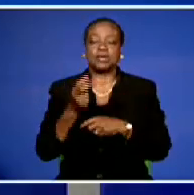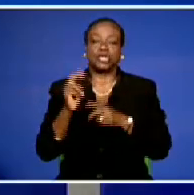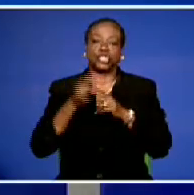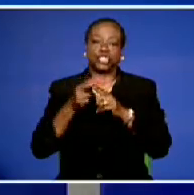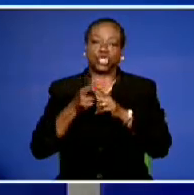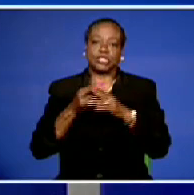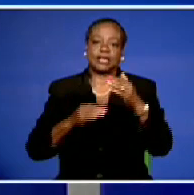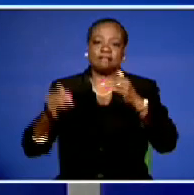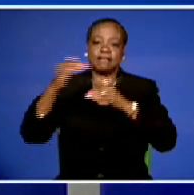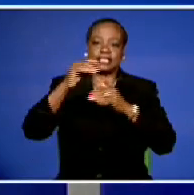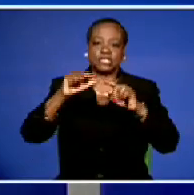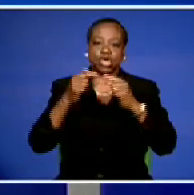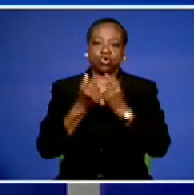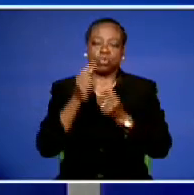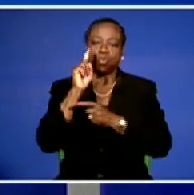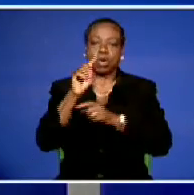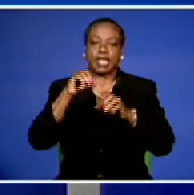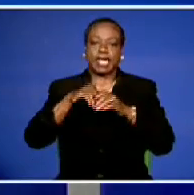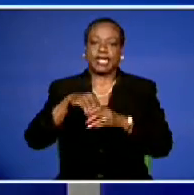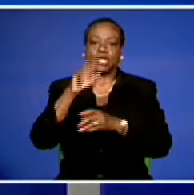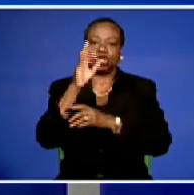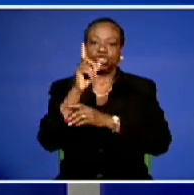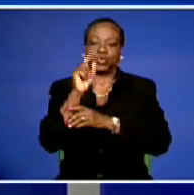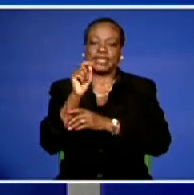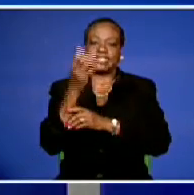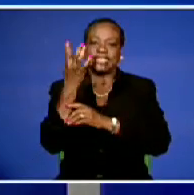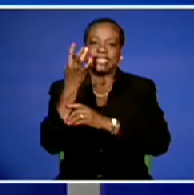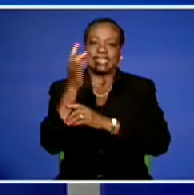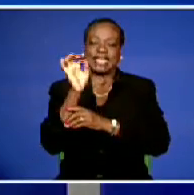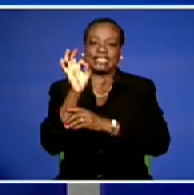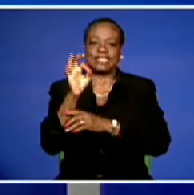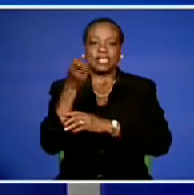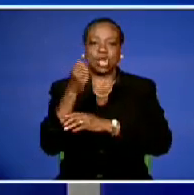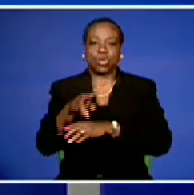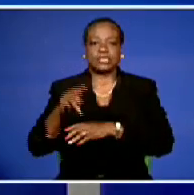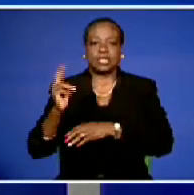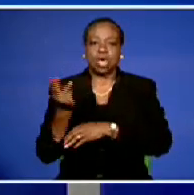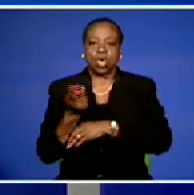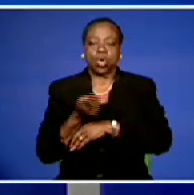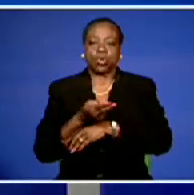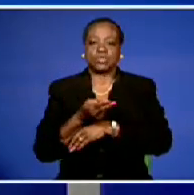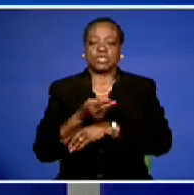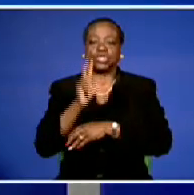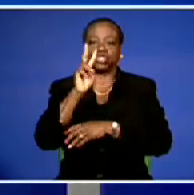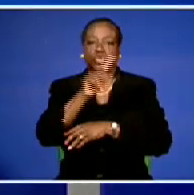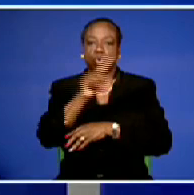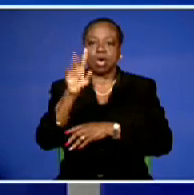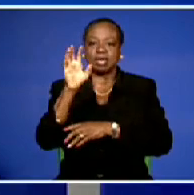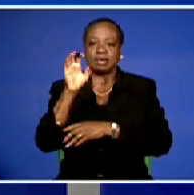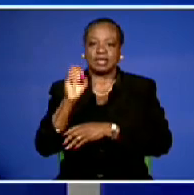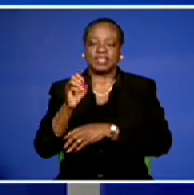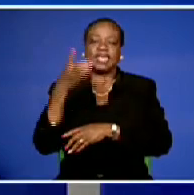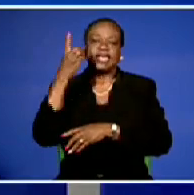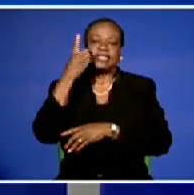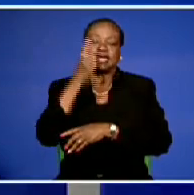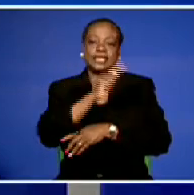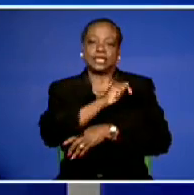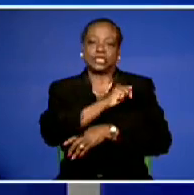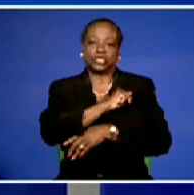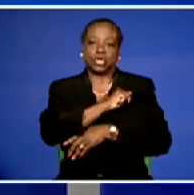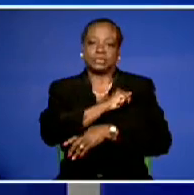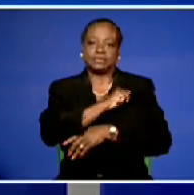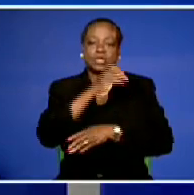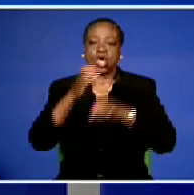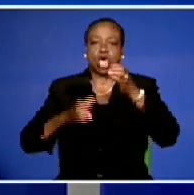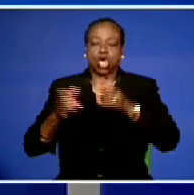Group 1 in 2019. They lost to the host over the weekend by a final score of 2-0. Danielle Thompson taking to the court